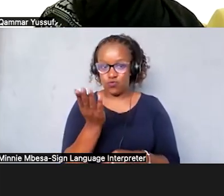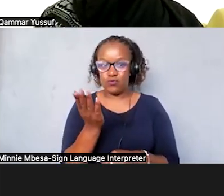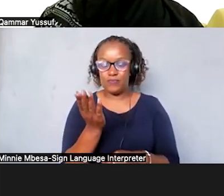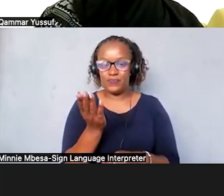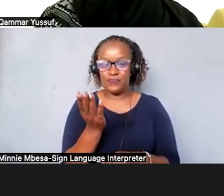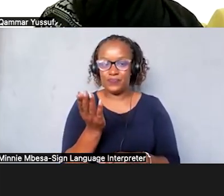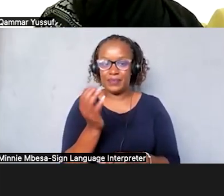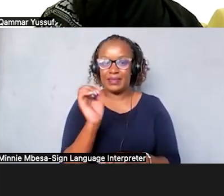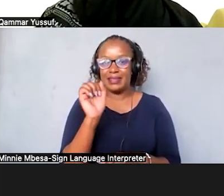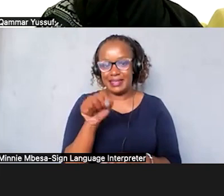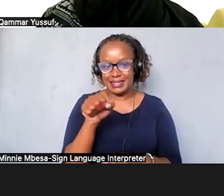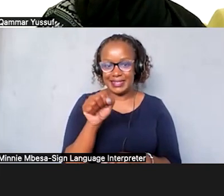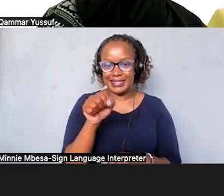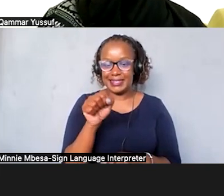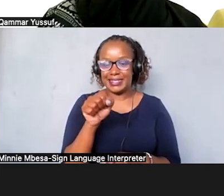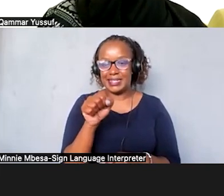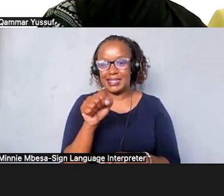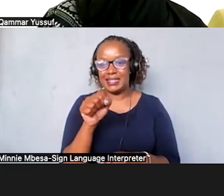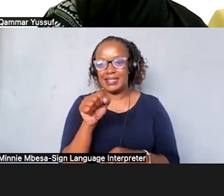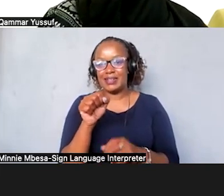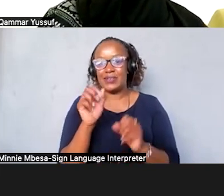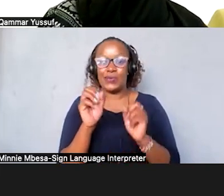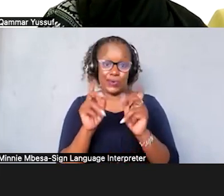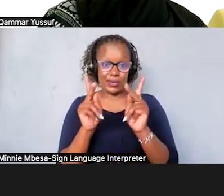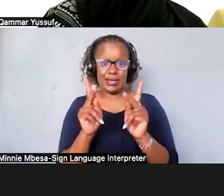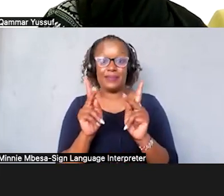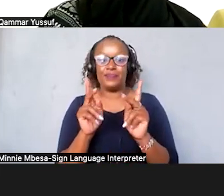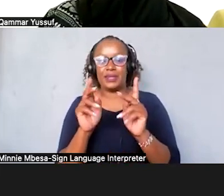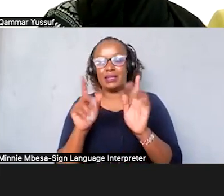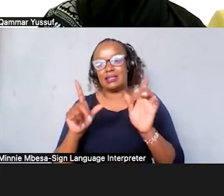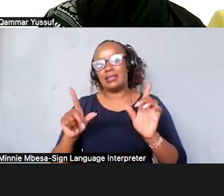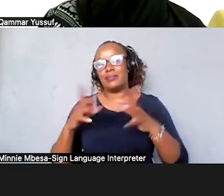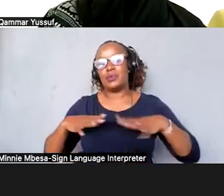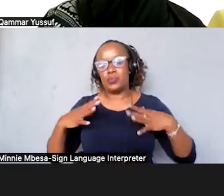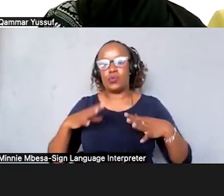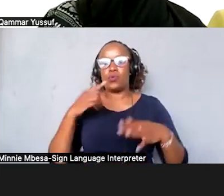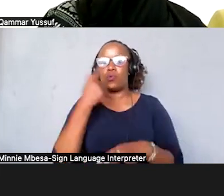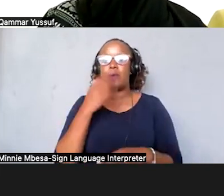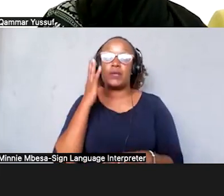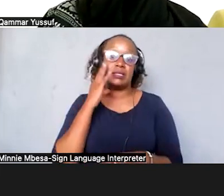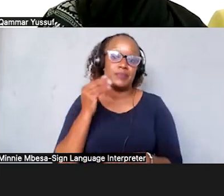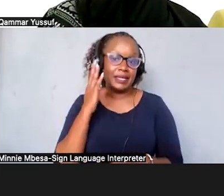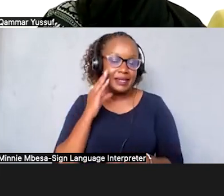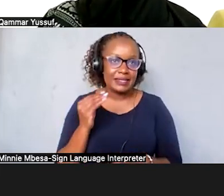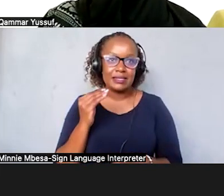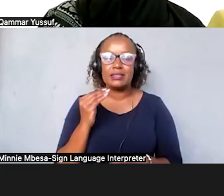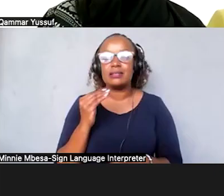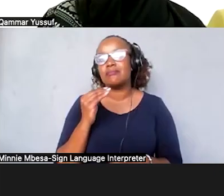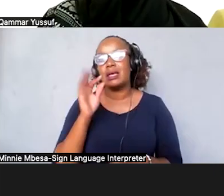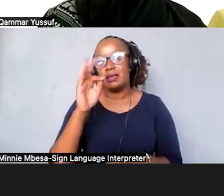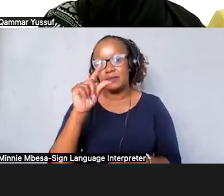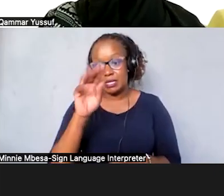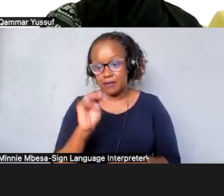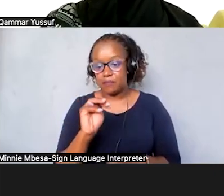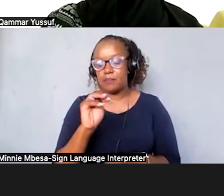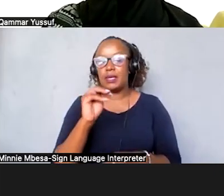Yes, but okay. Survivors yes. are also doing mentorship programs for other